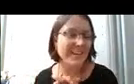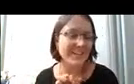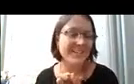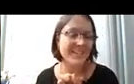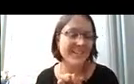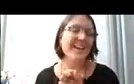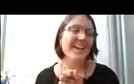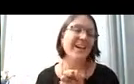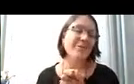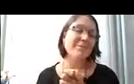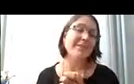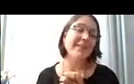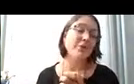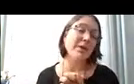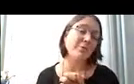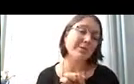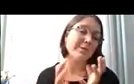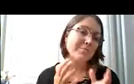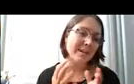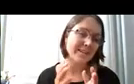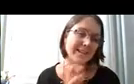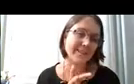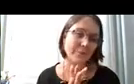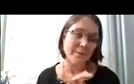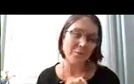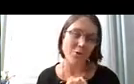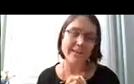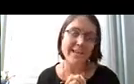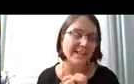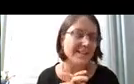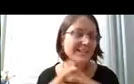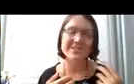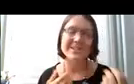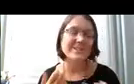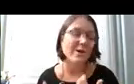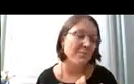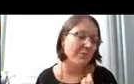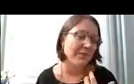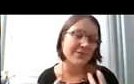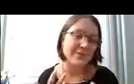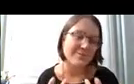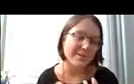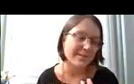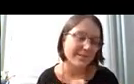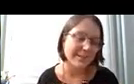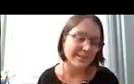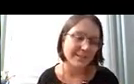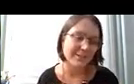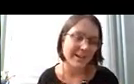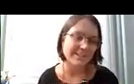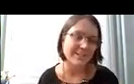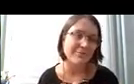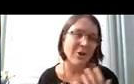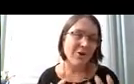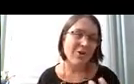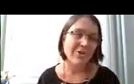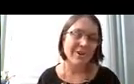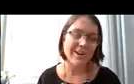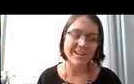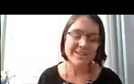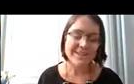then share his, and then you might want to unpack that a little bit more. Again, this is just an example of how you can make this lesson